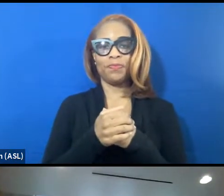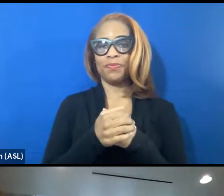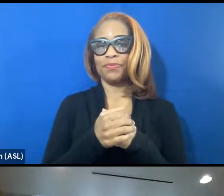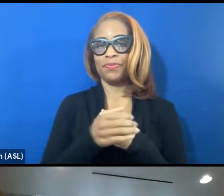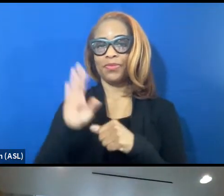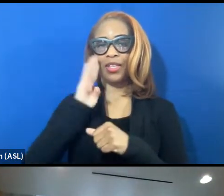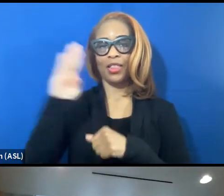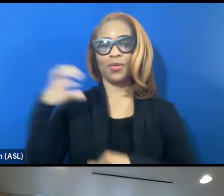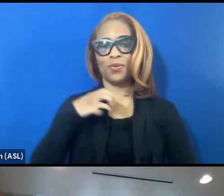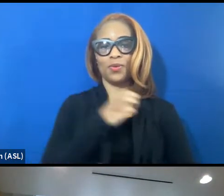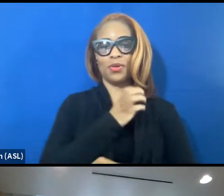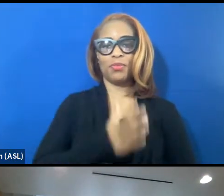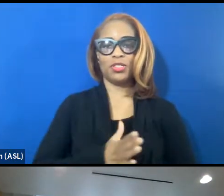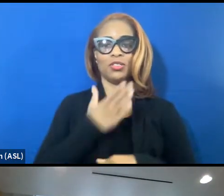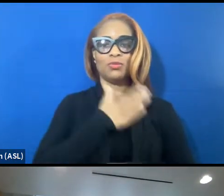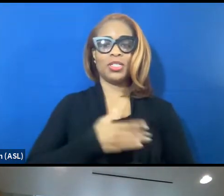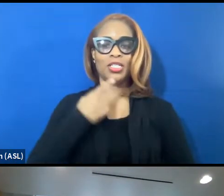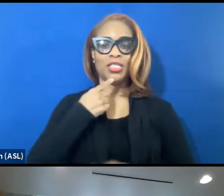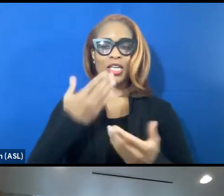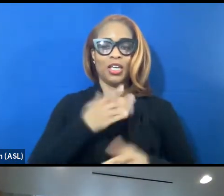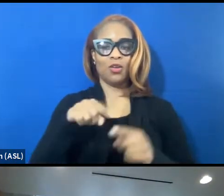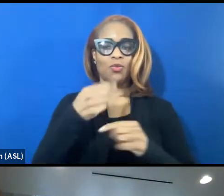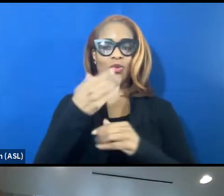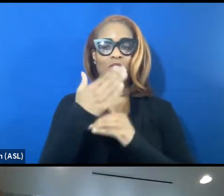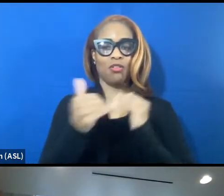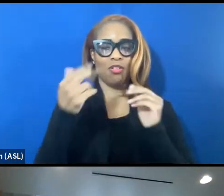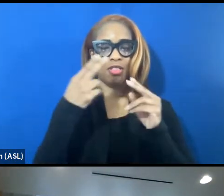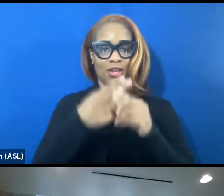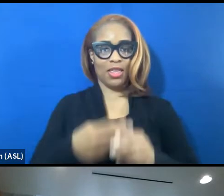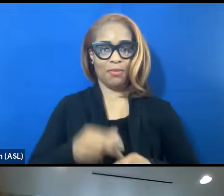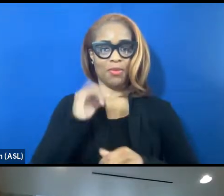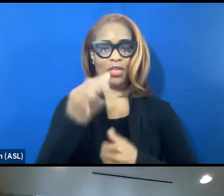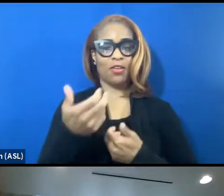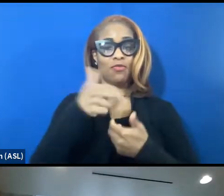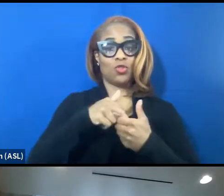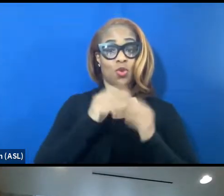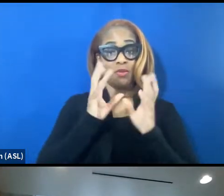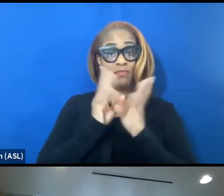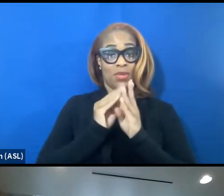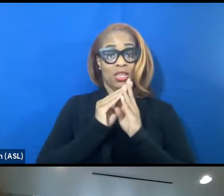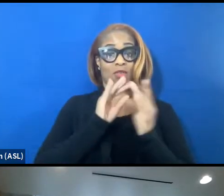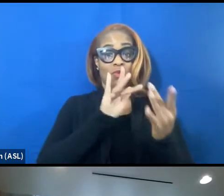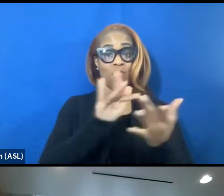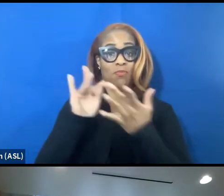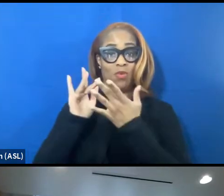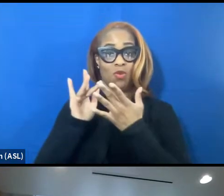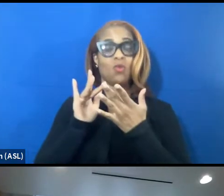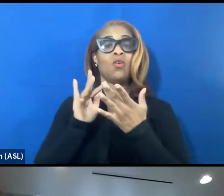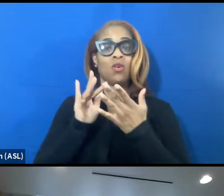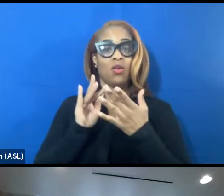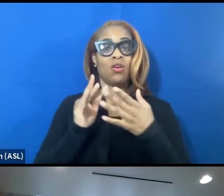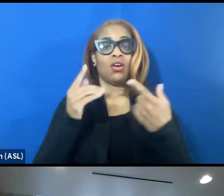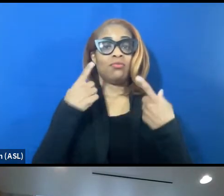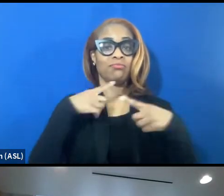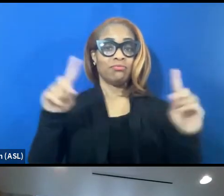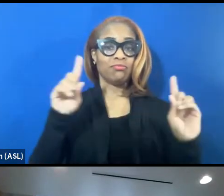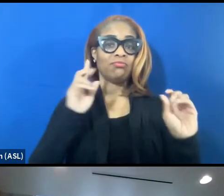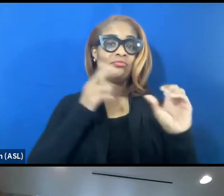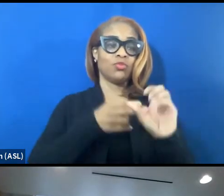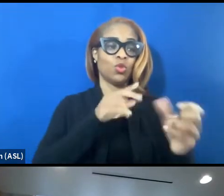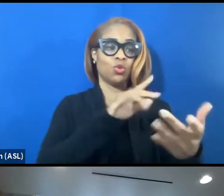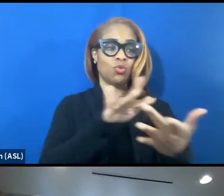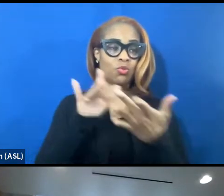hello commissioners please stay present when i call your name if you're attending today's meeting remotely please disclose during roll call that you are attending